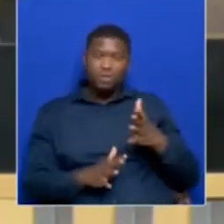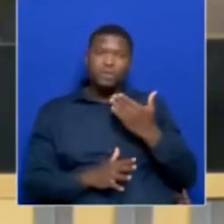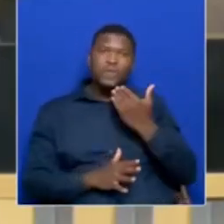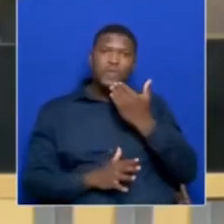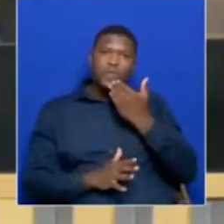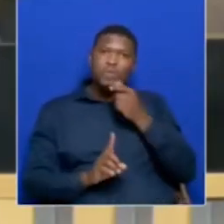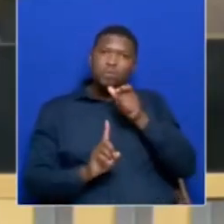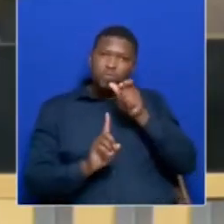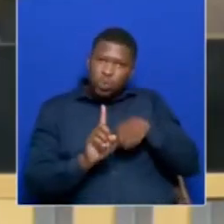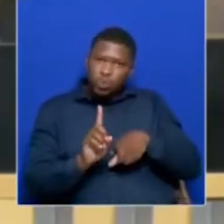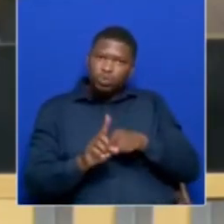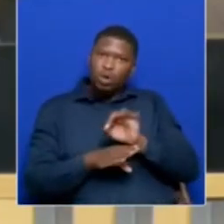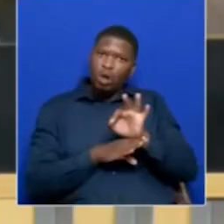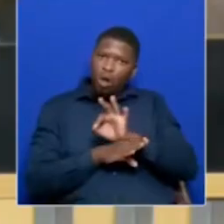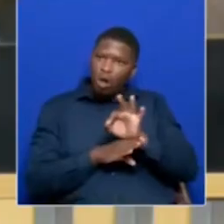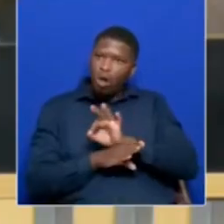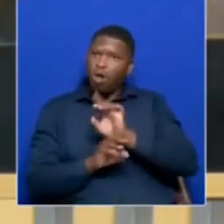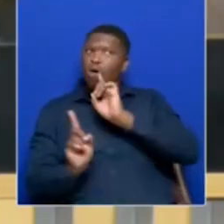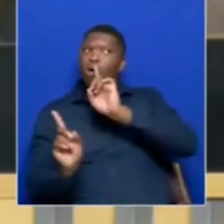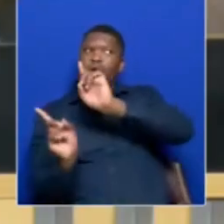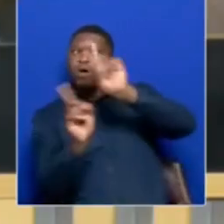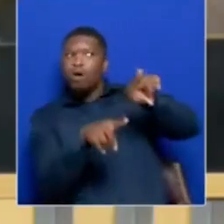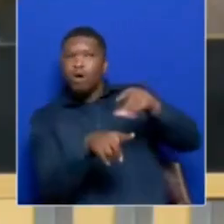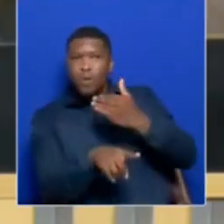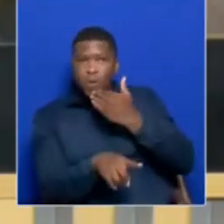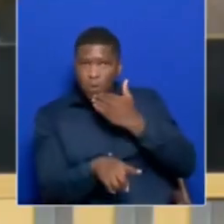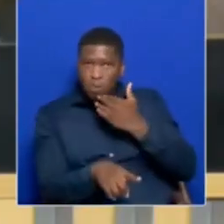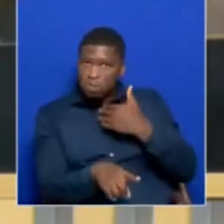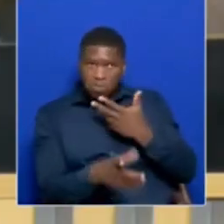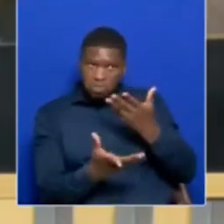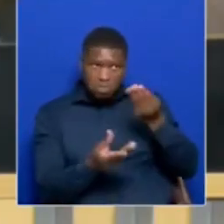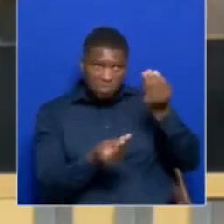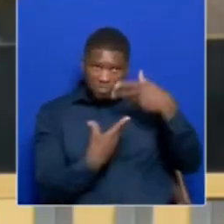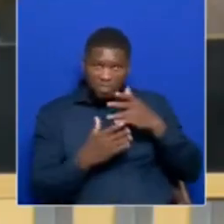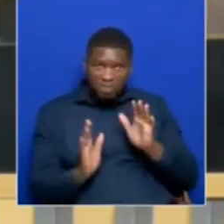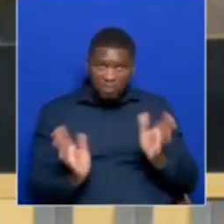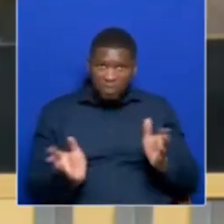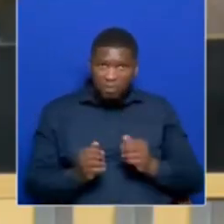instructed them or hired them to kill Mr. Magato?